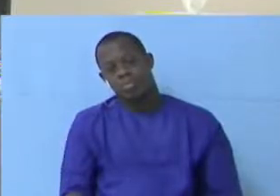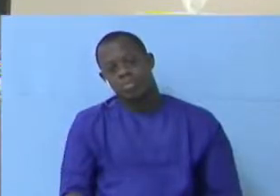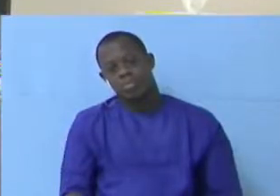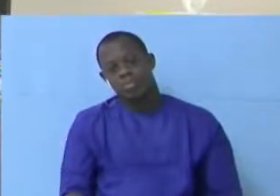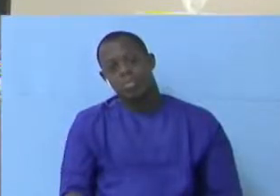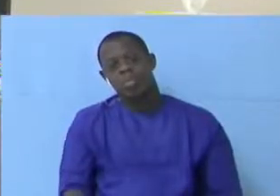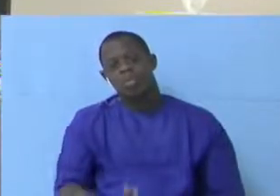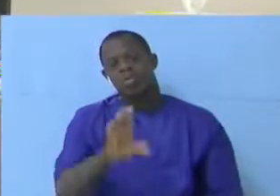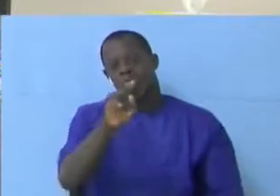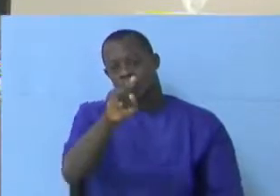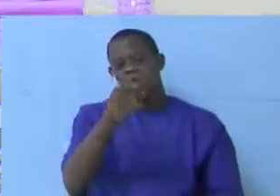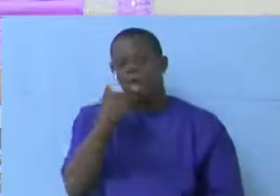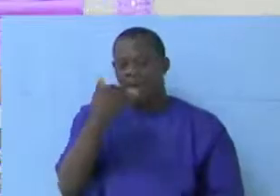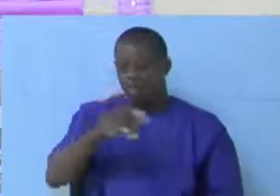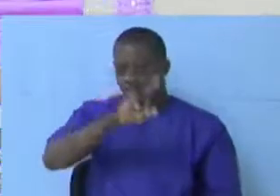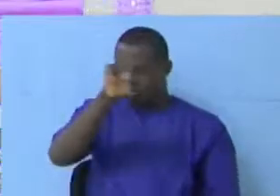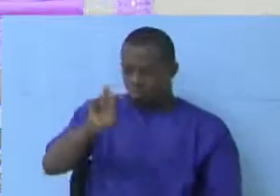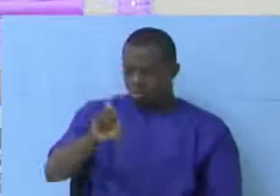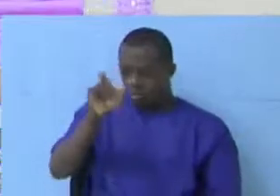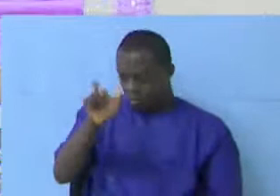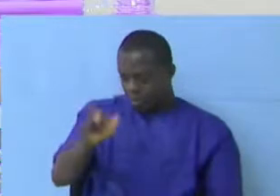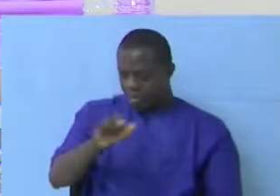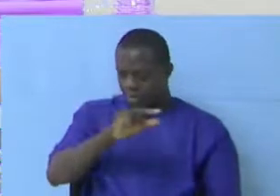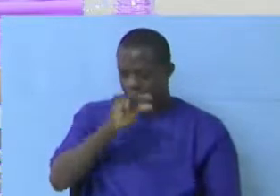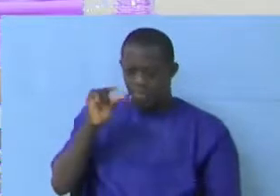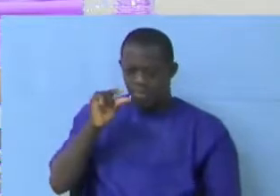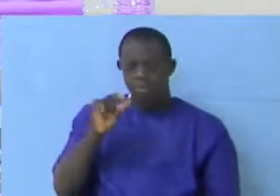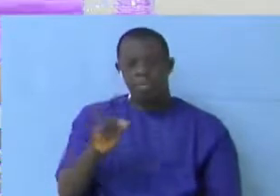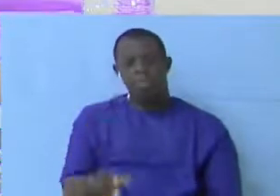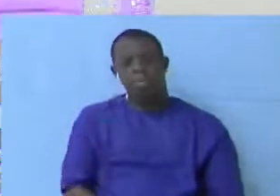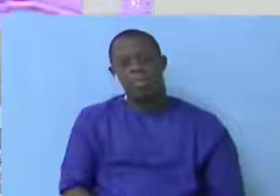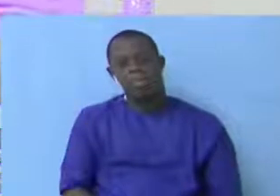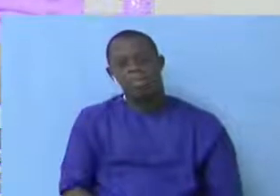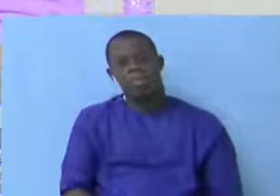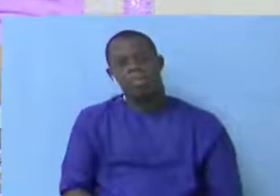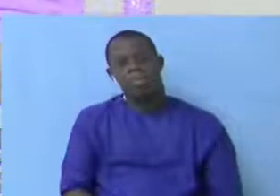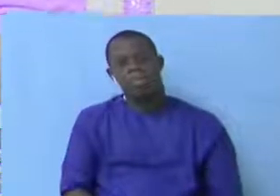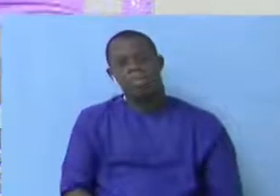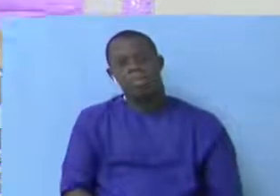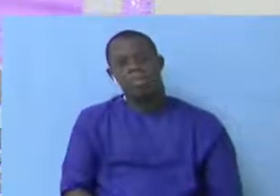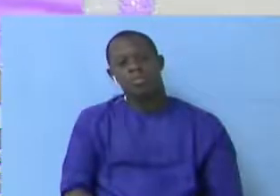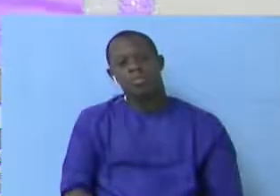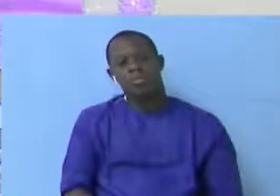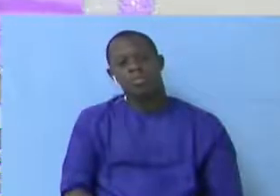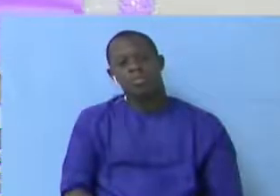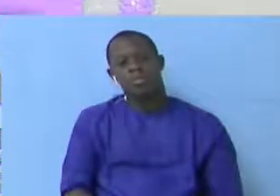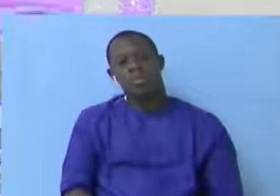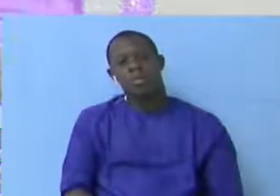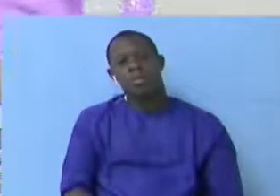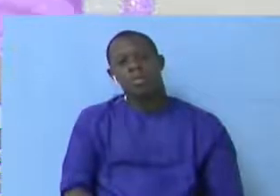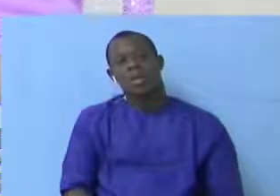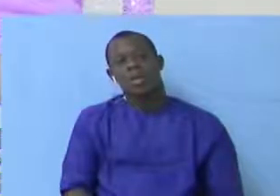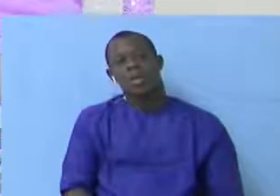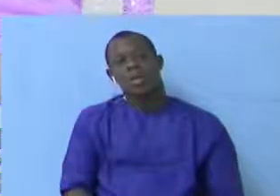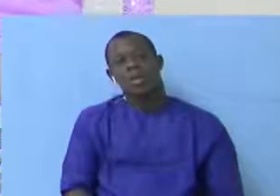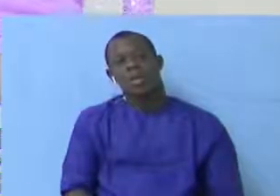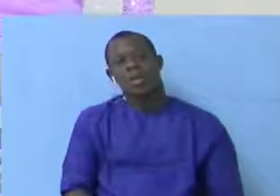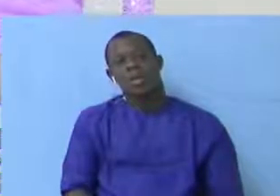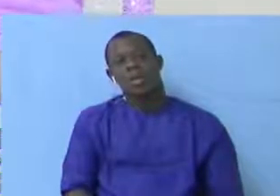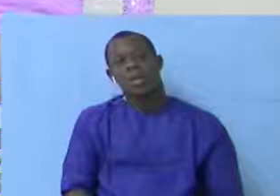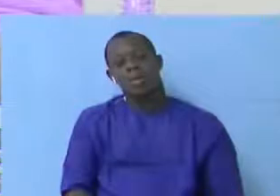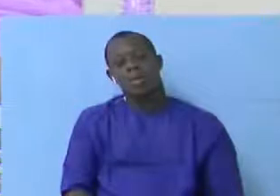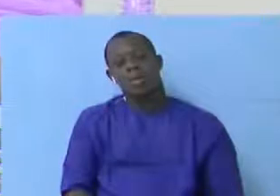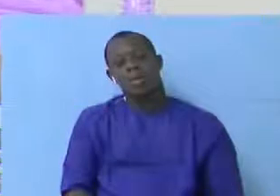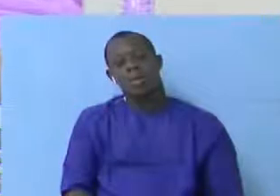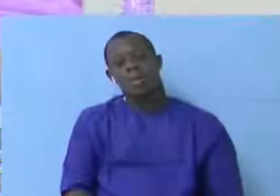Did you ask her her name? No, I didn't say we have connection. I said I felt a connection because she looks like. I